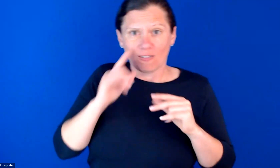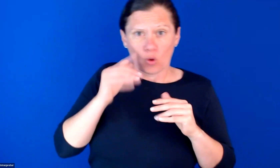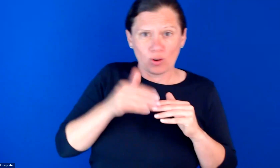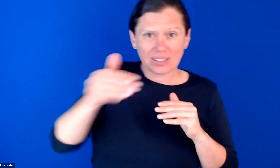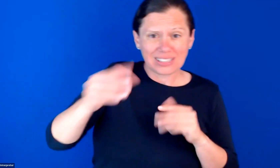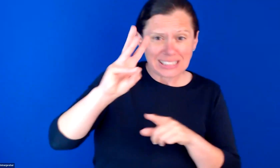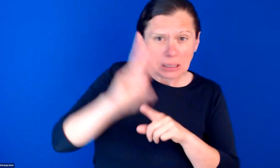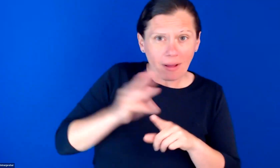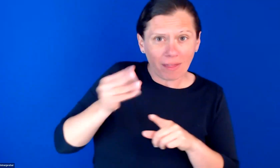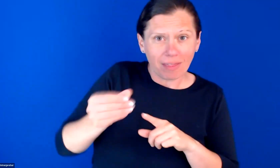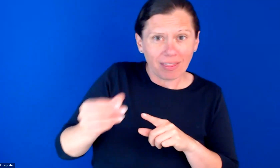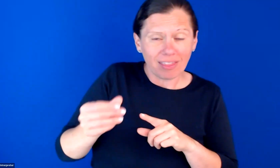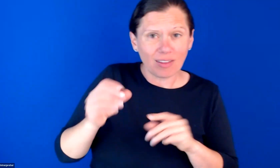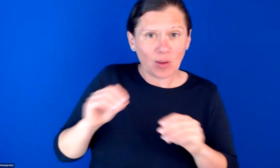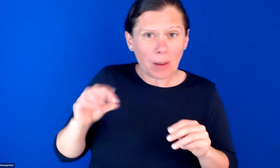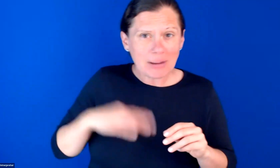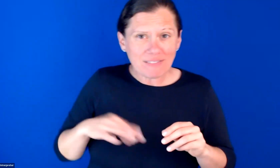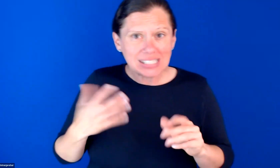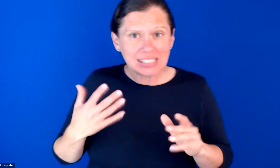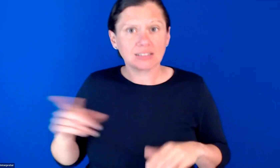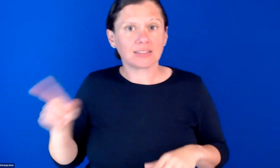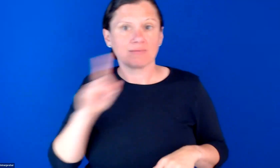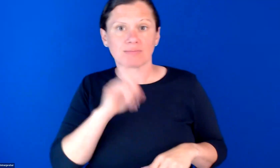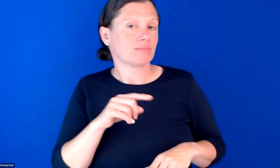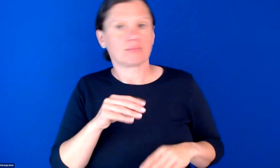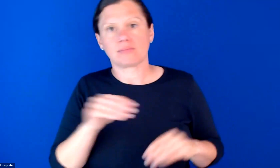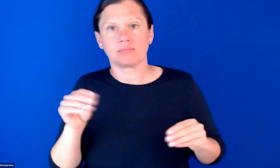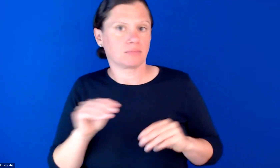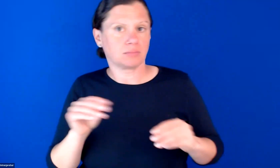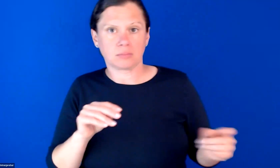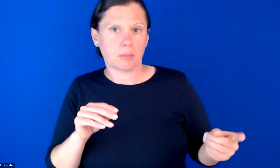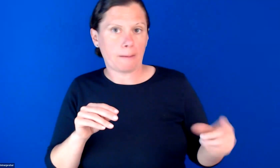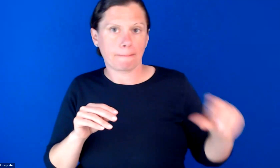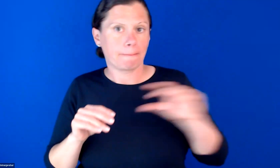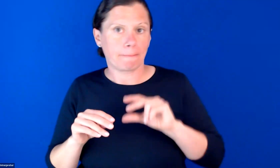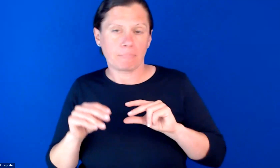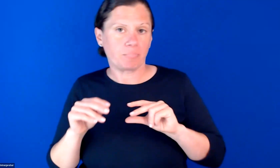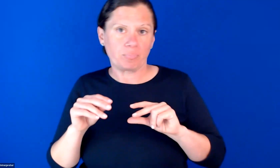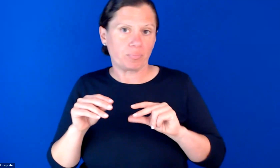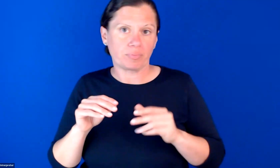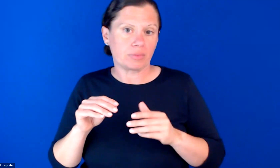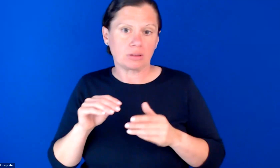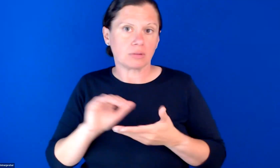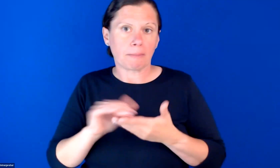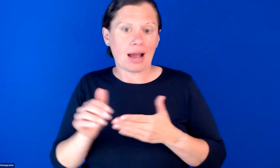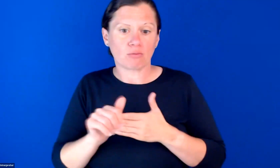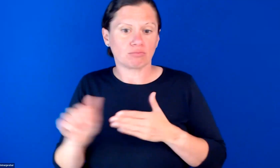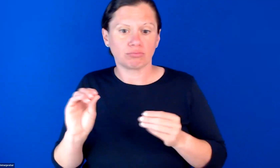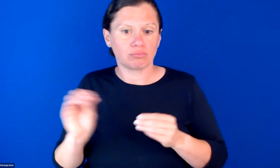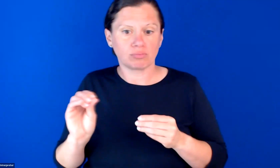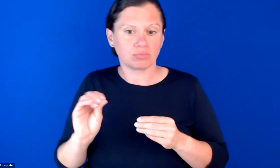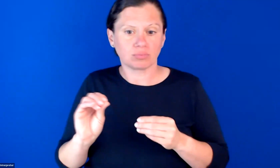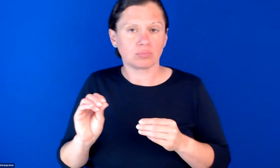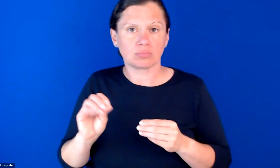There is not. There are no refunds for premiums. It sounds like if you have worked at least